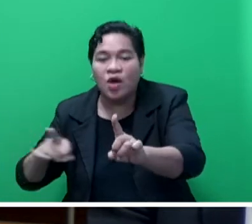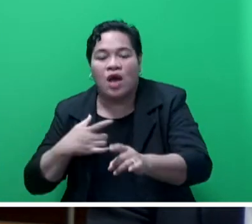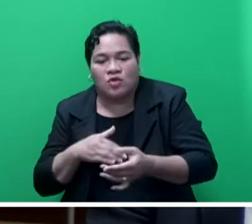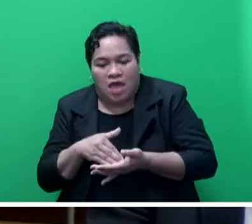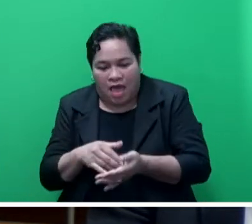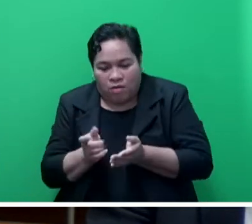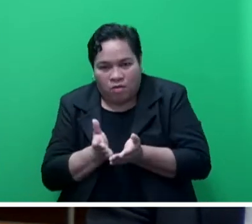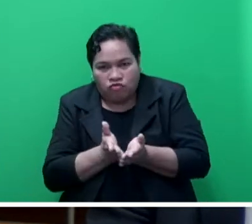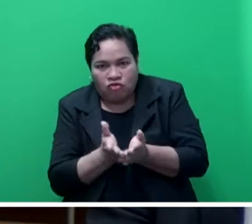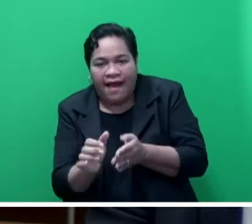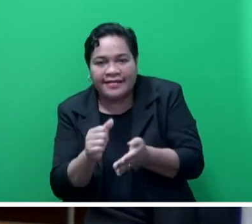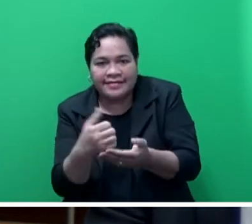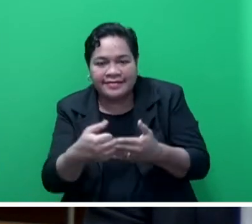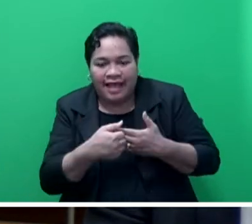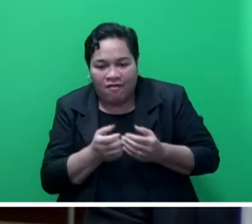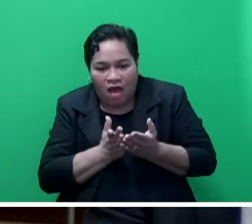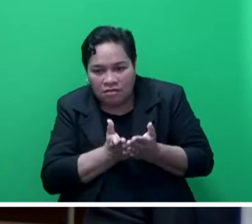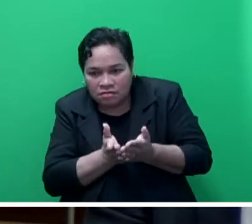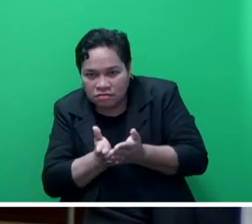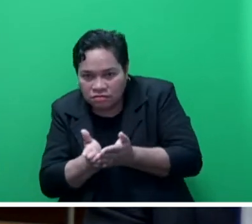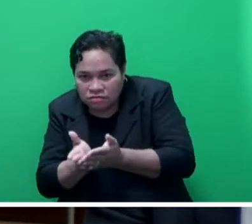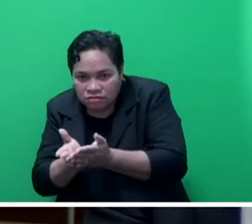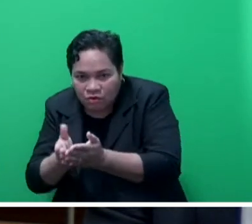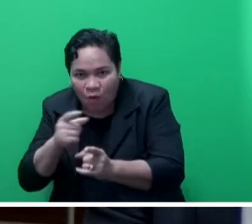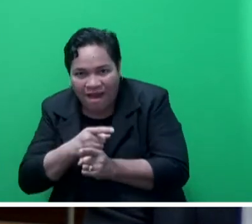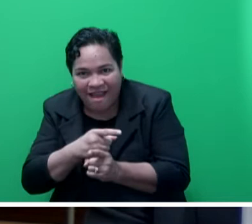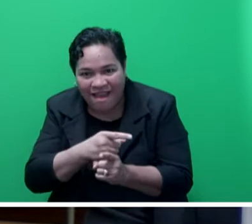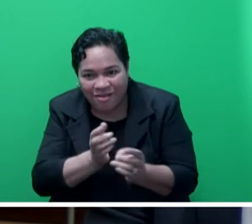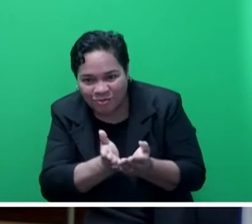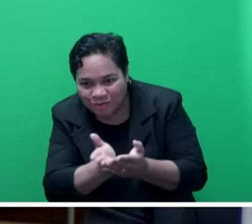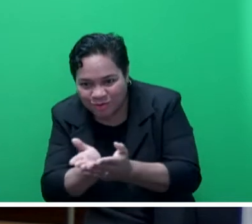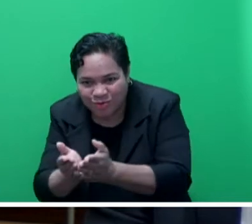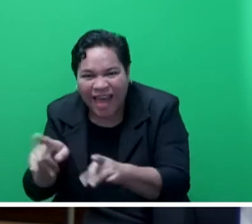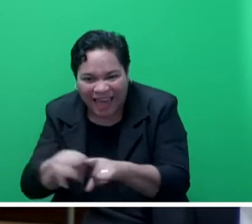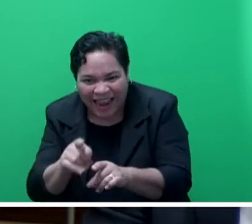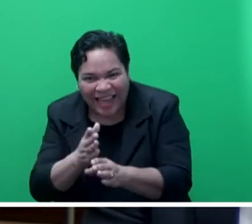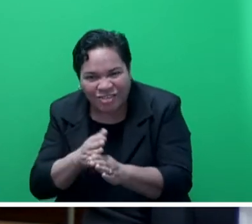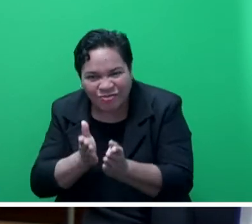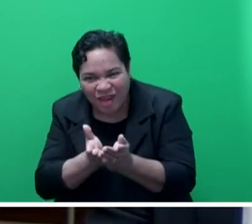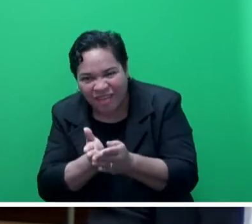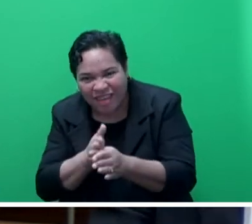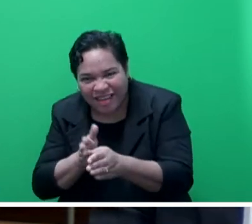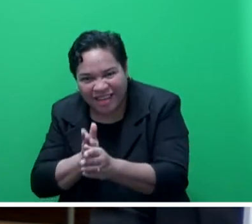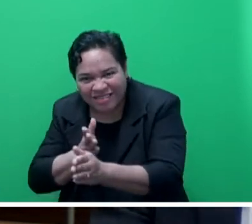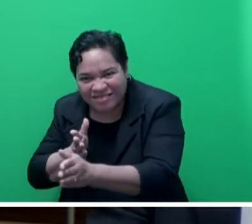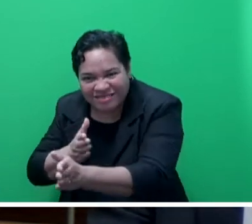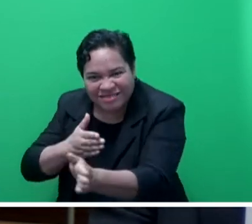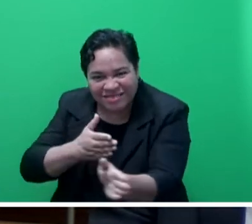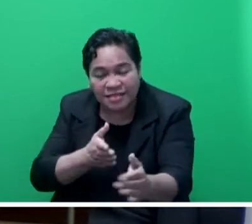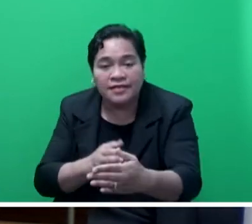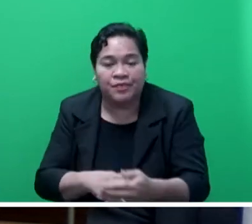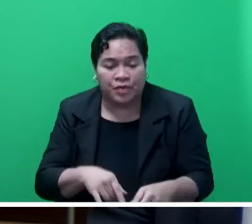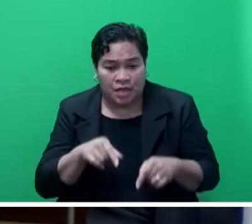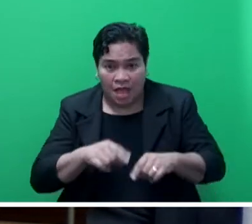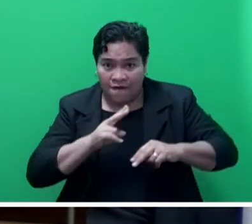safe and effective navigation of vessels or vessel traffic. Mr. Speaker, so before Fiji, being the regional